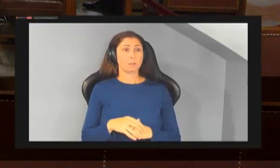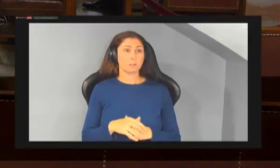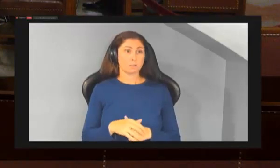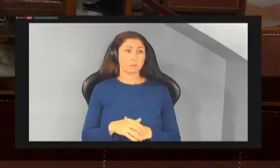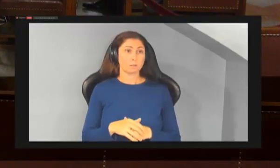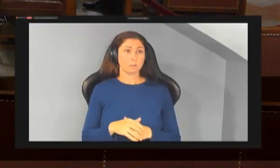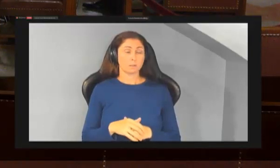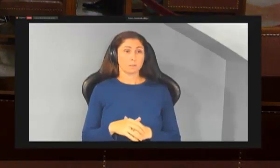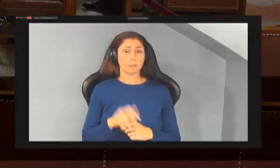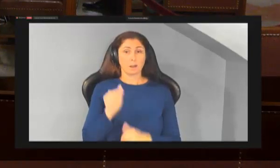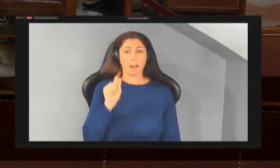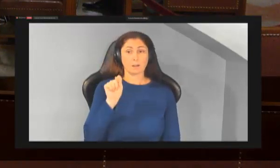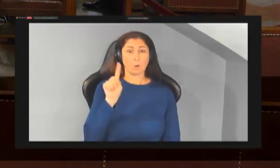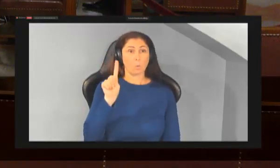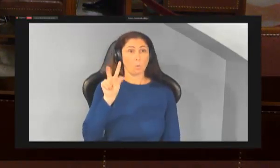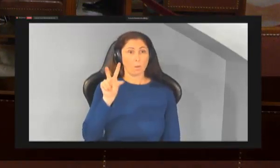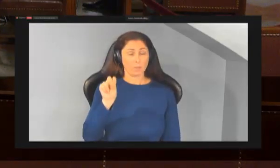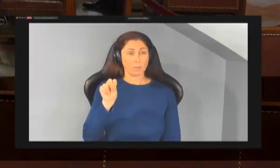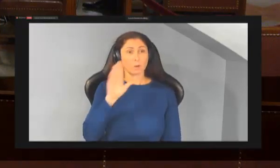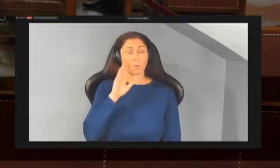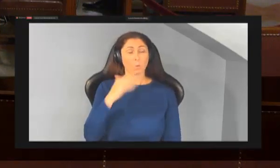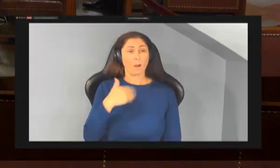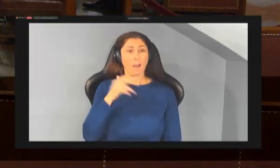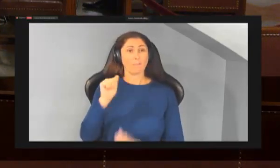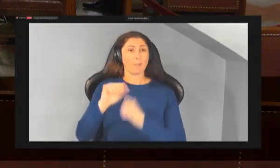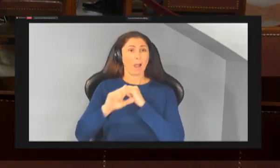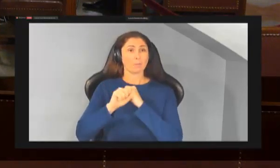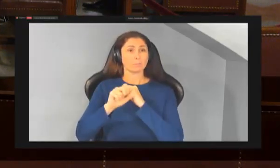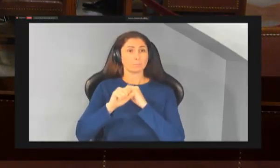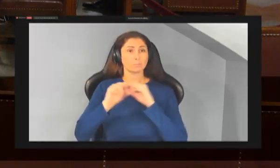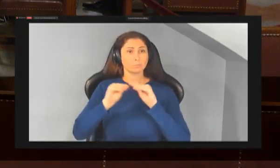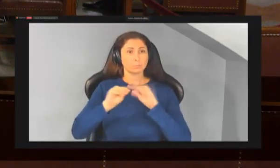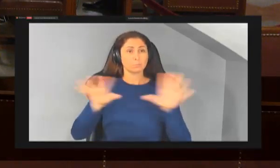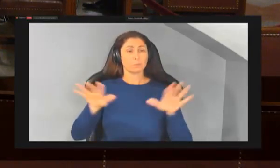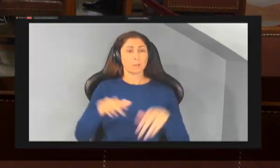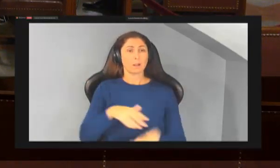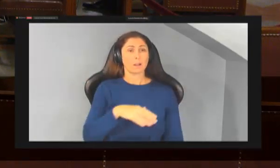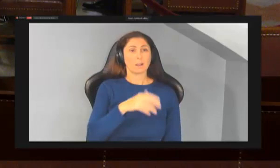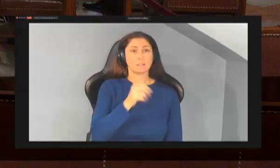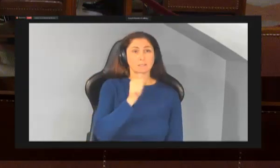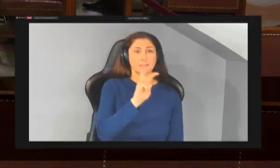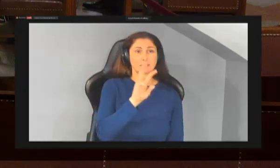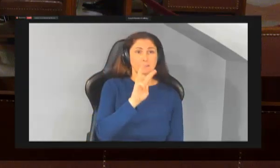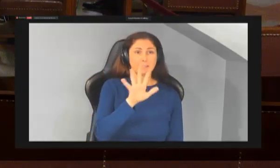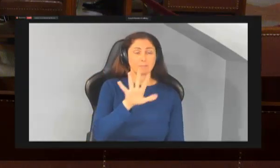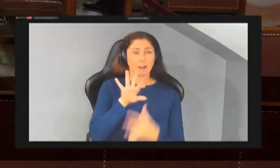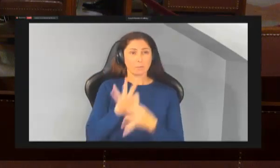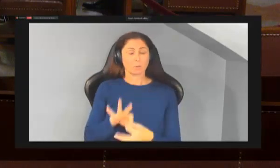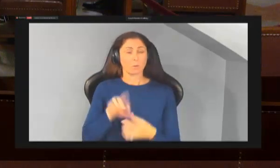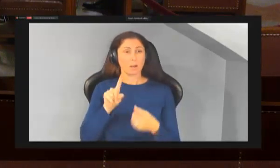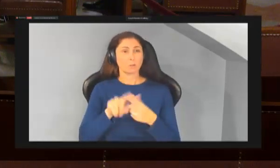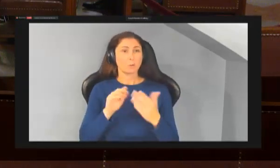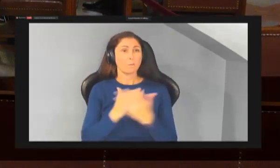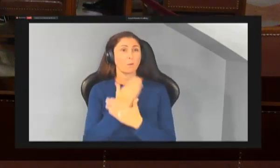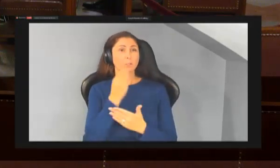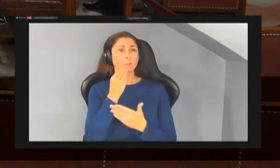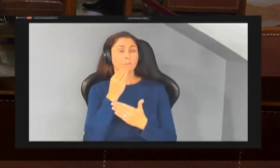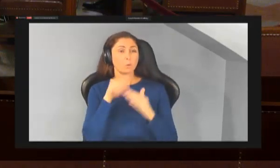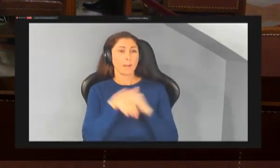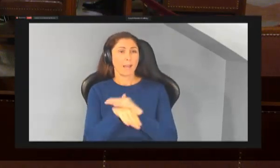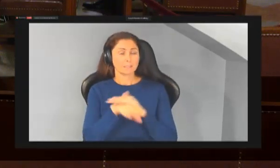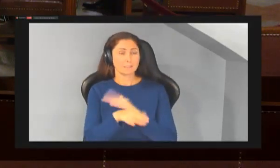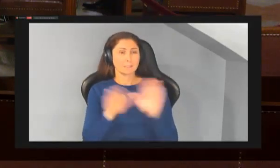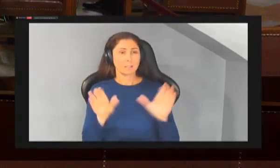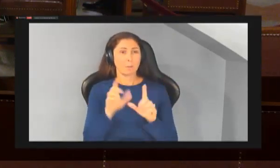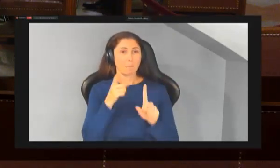At 1:30, Council will hold a cablecast public hearing on Bill 1665 related to fresh food access as a performance point